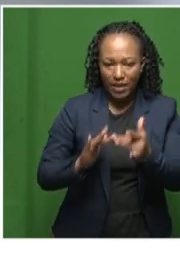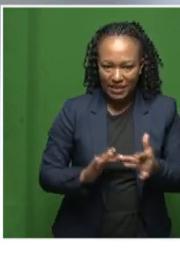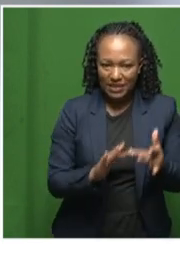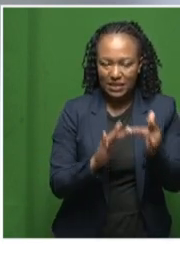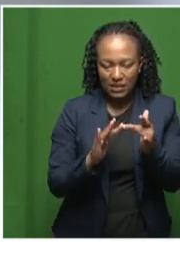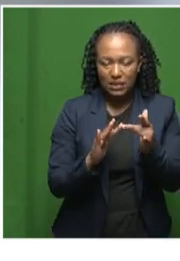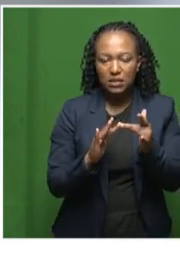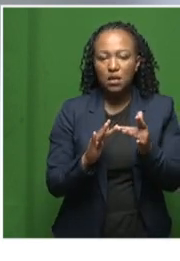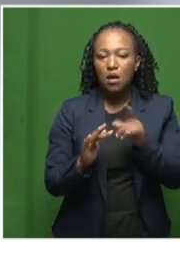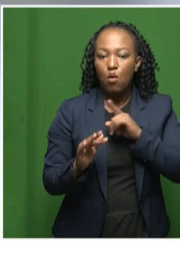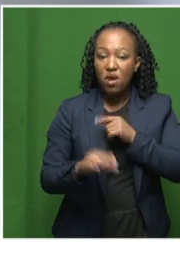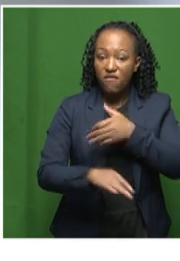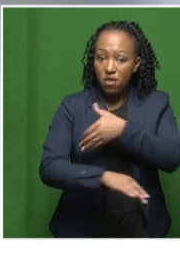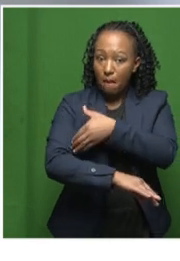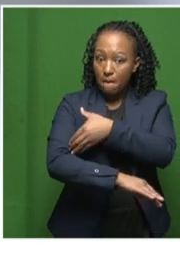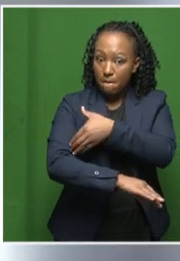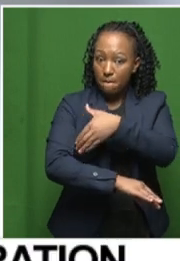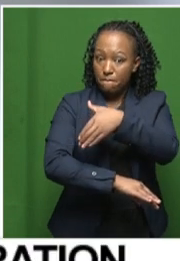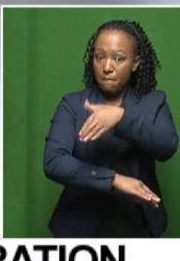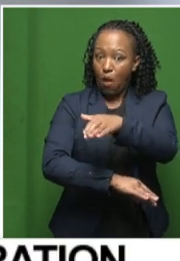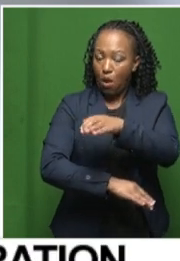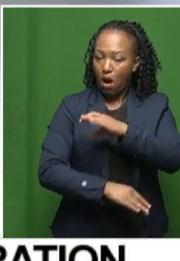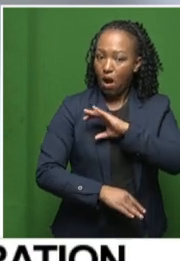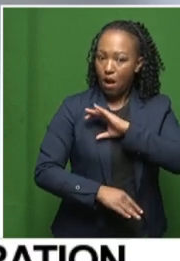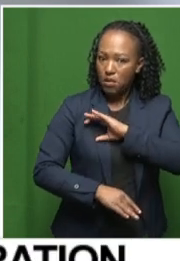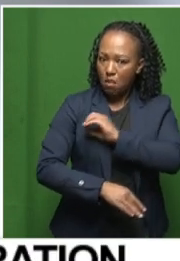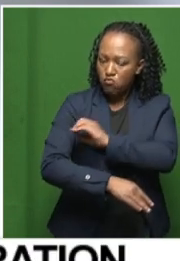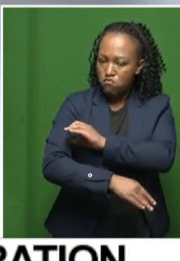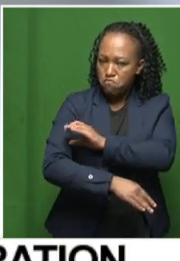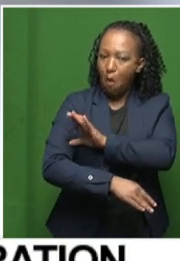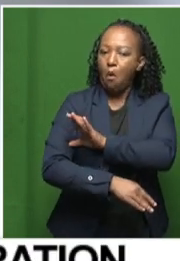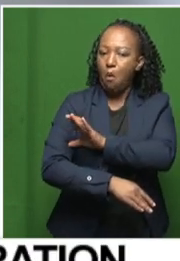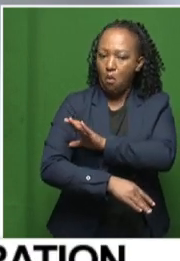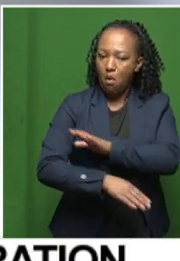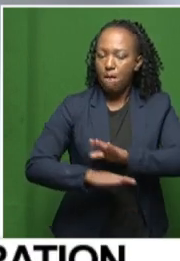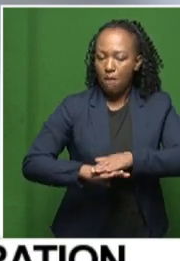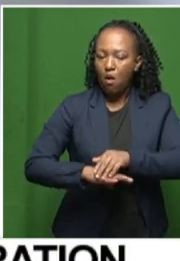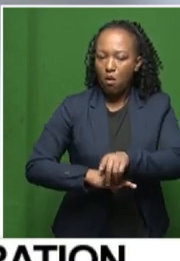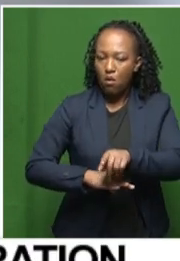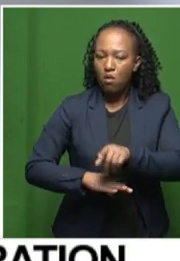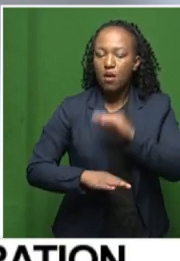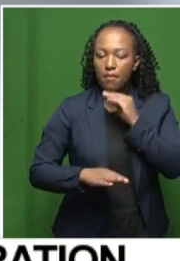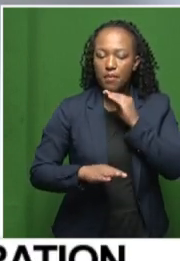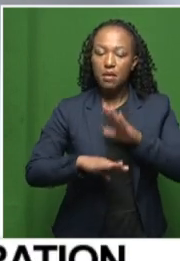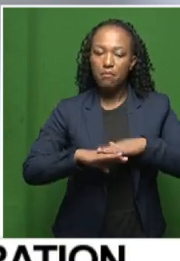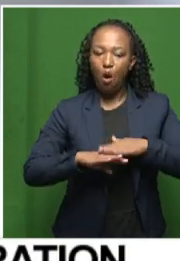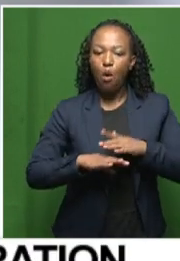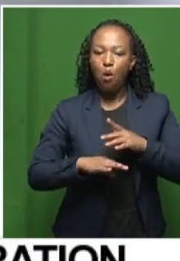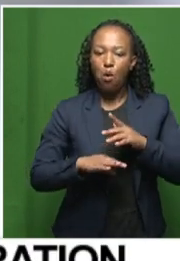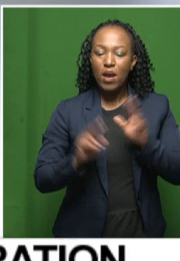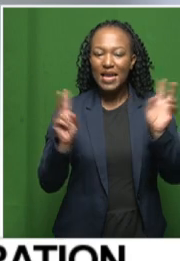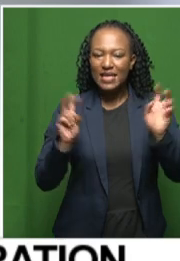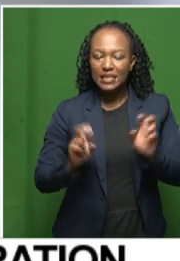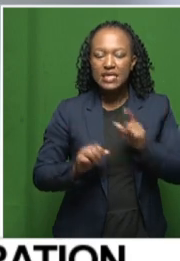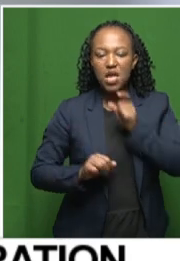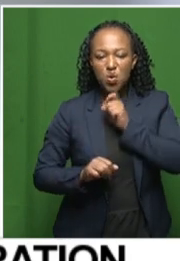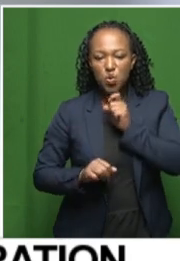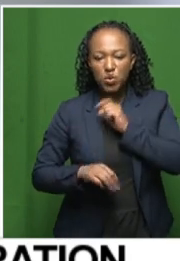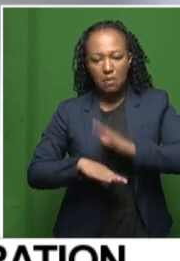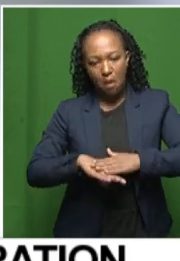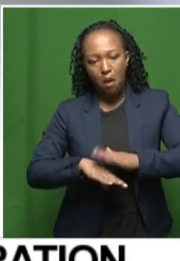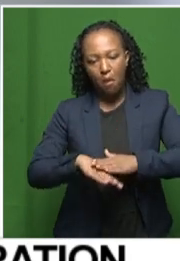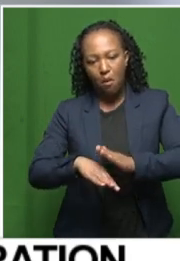you empower that customer further, you definitely are also going to increase consumption. And that is another